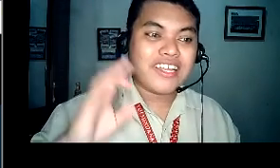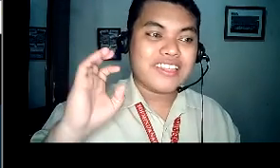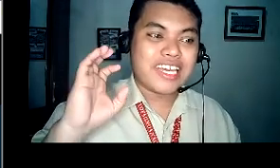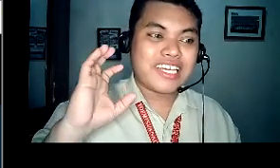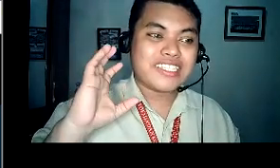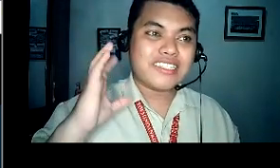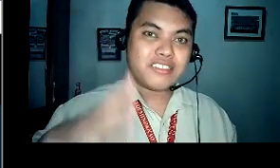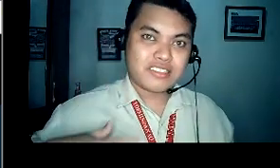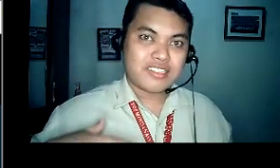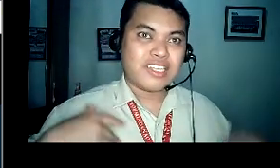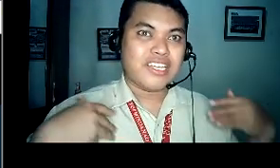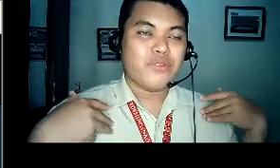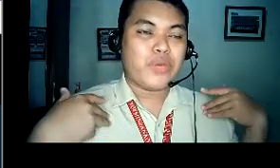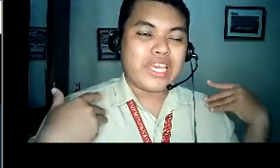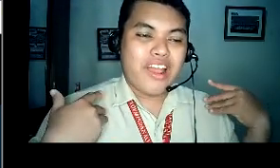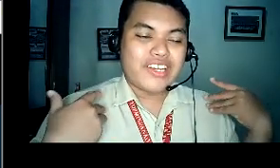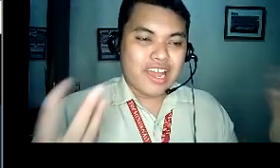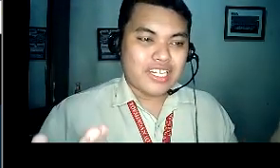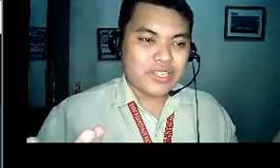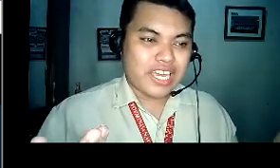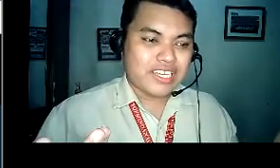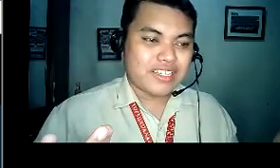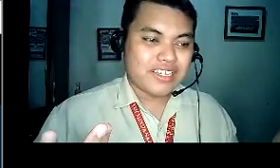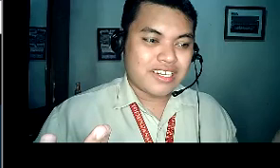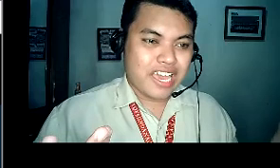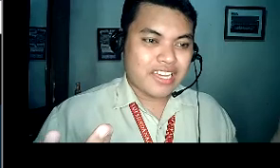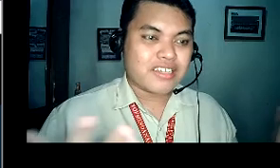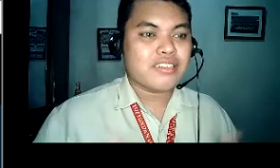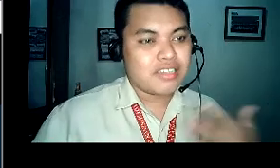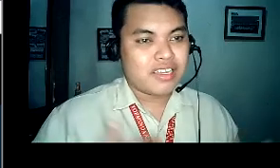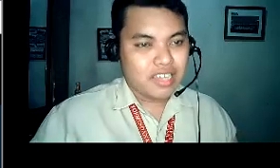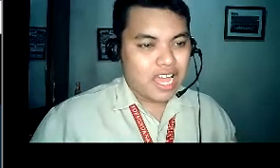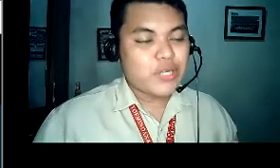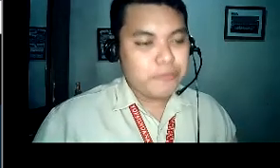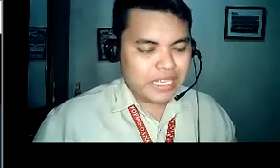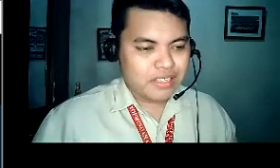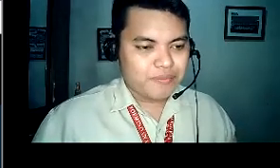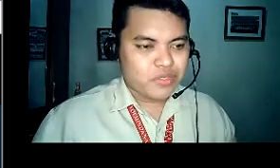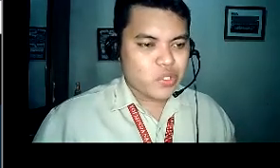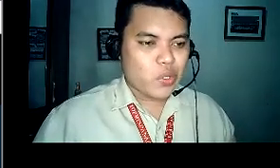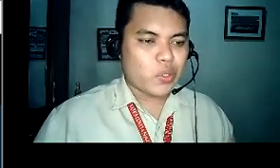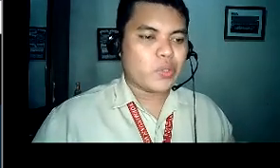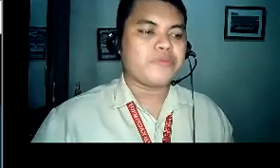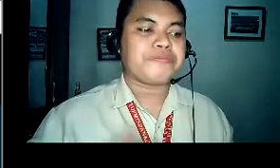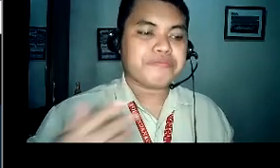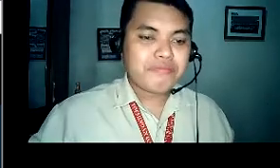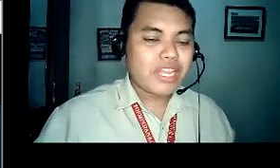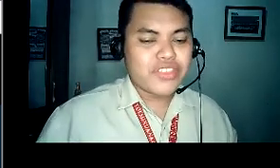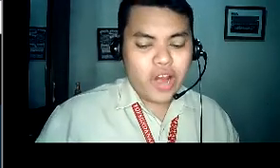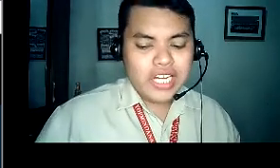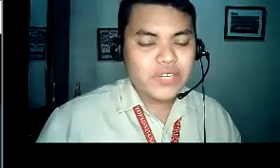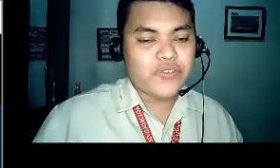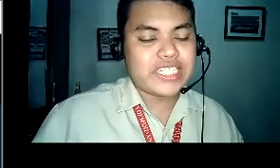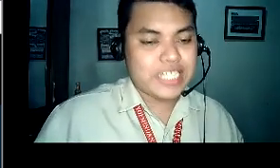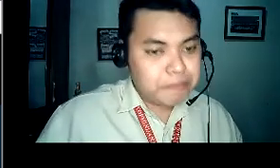spelling that we are not looking like a newbie. So